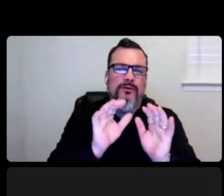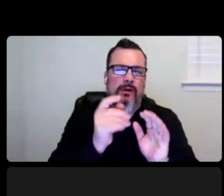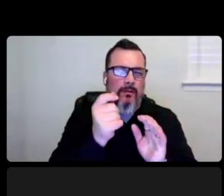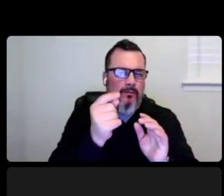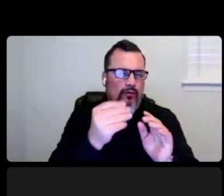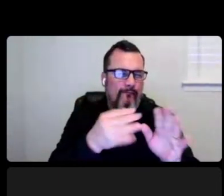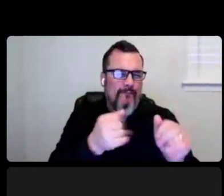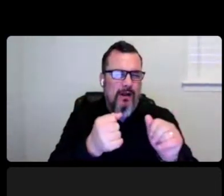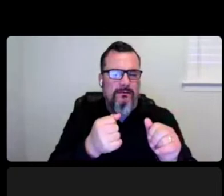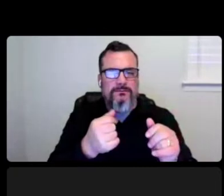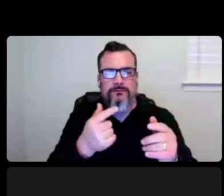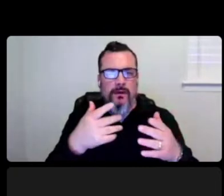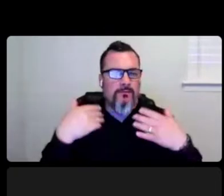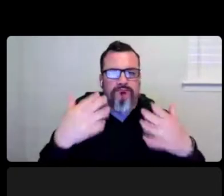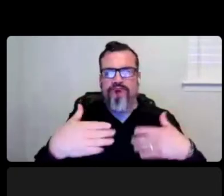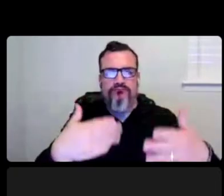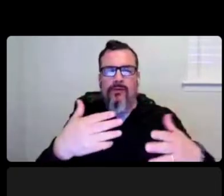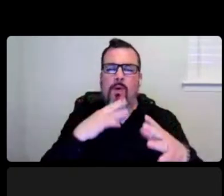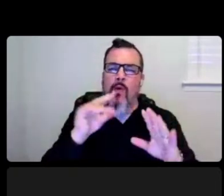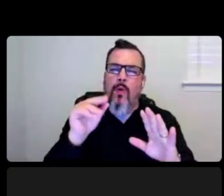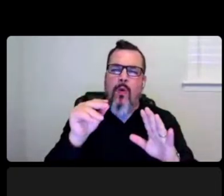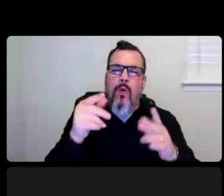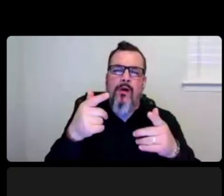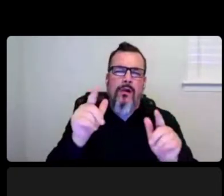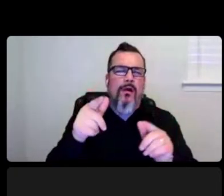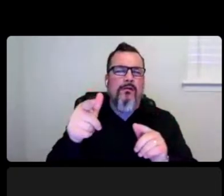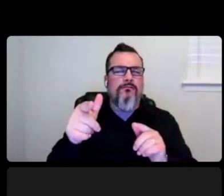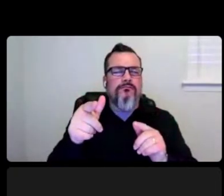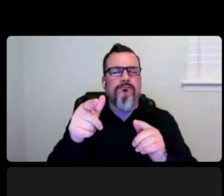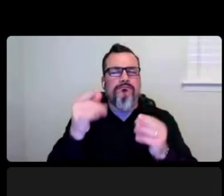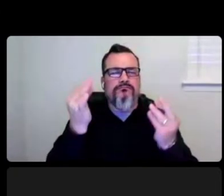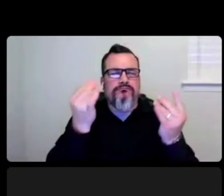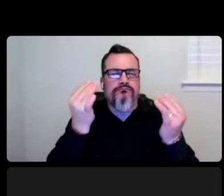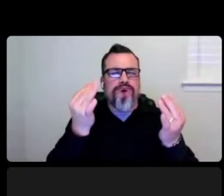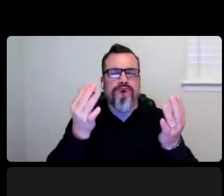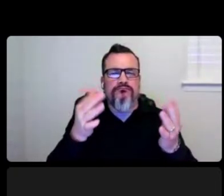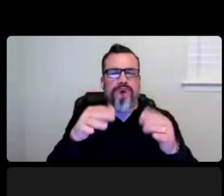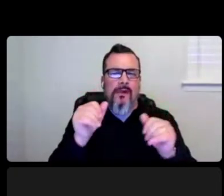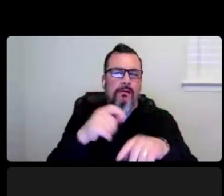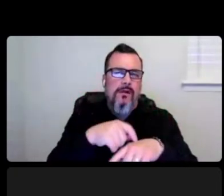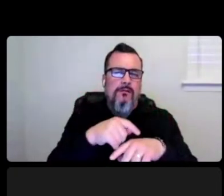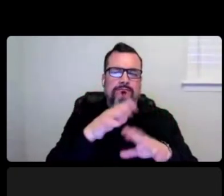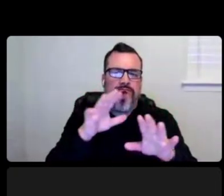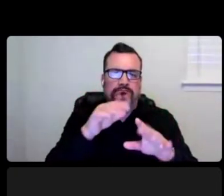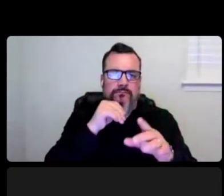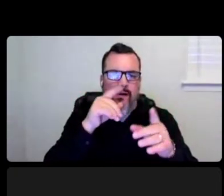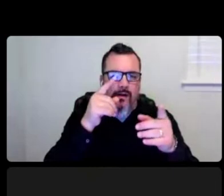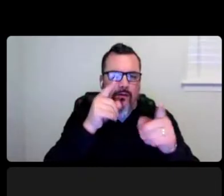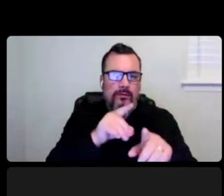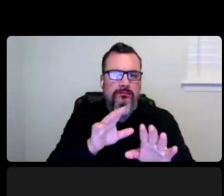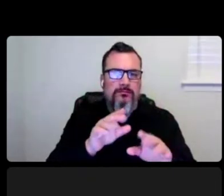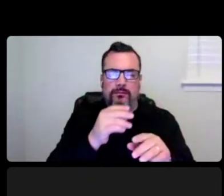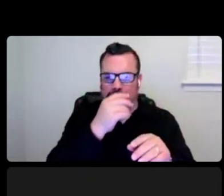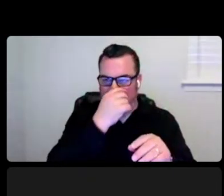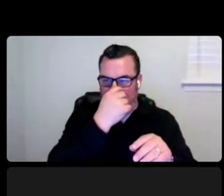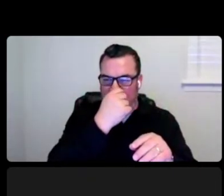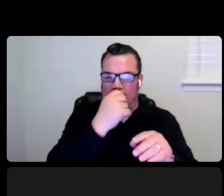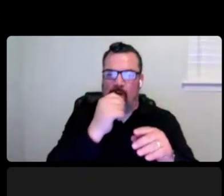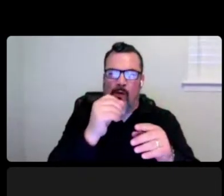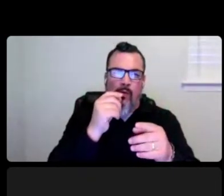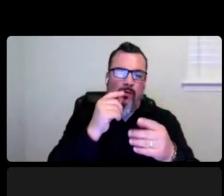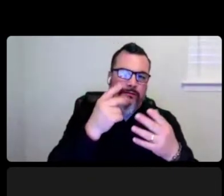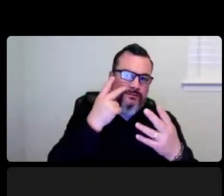know, let's move on. It's like, no, let them chew on a little bit. You know, let's take a little time. There's not agreement here. Let's work and see if we can